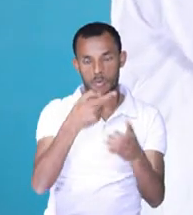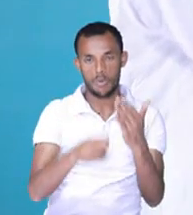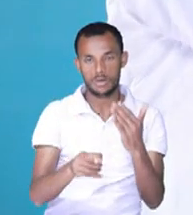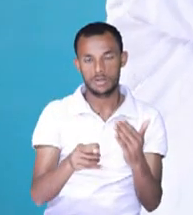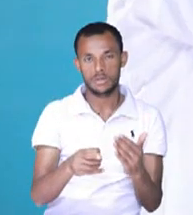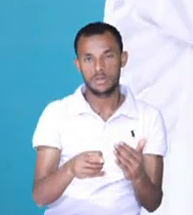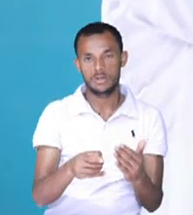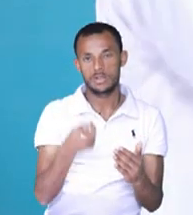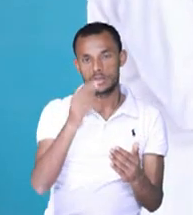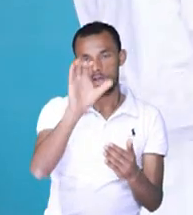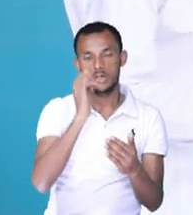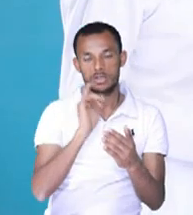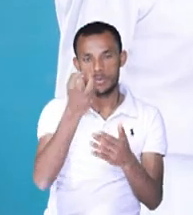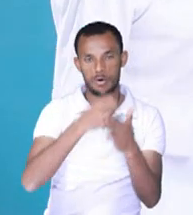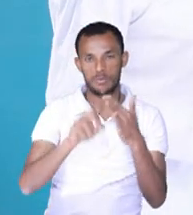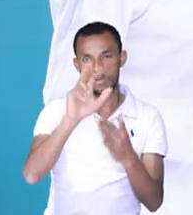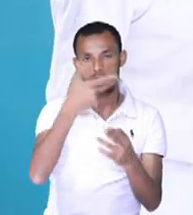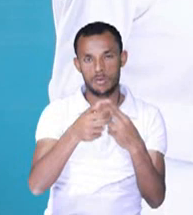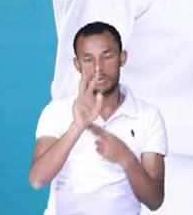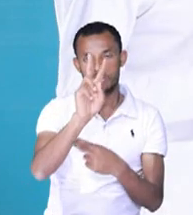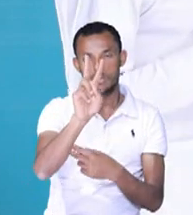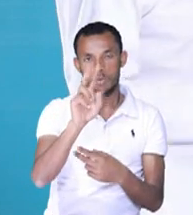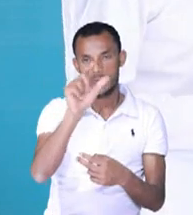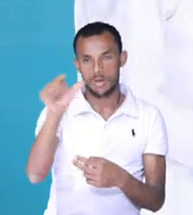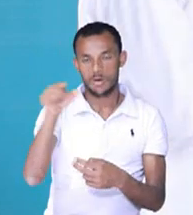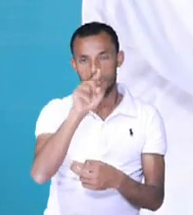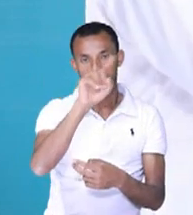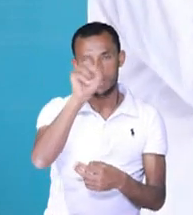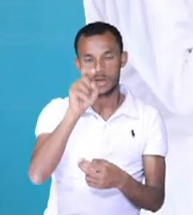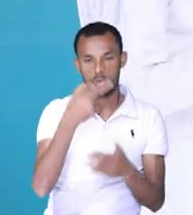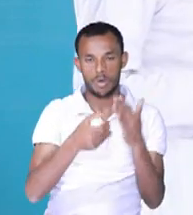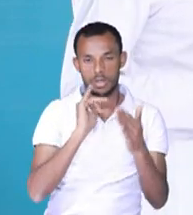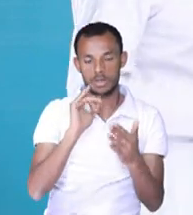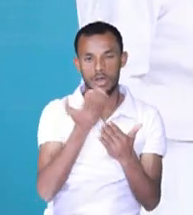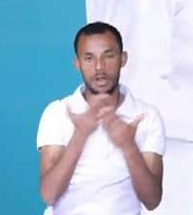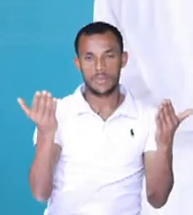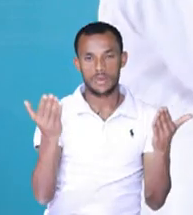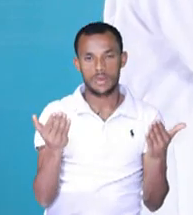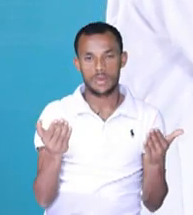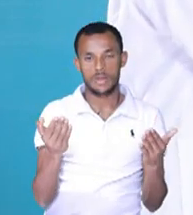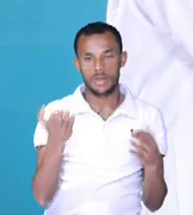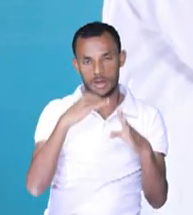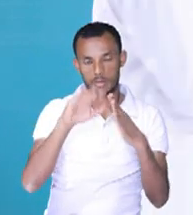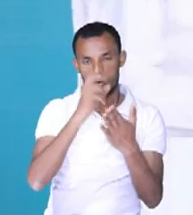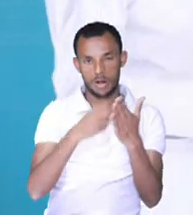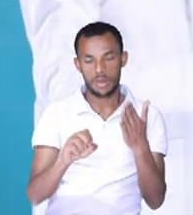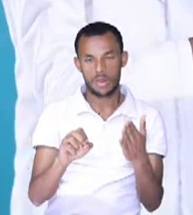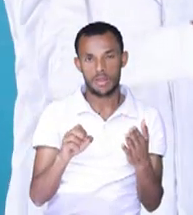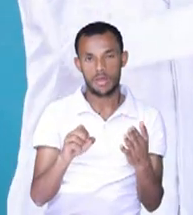C, since the product it is a 3 by 2 matrix, you are asked what is the element in the product which is